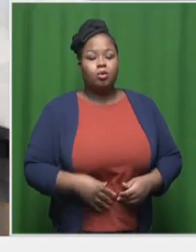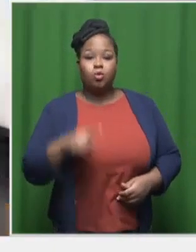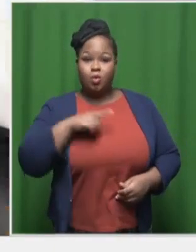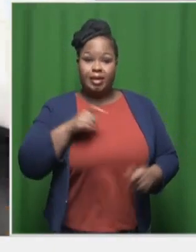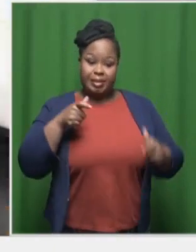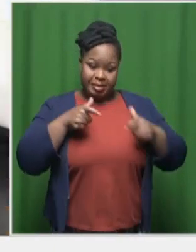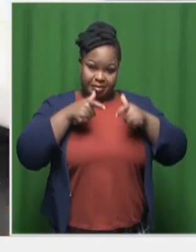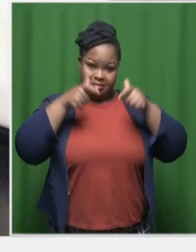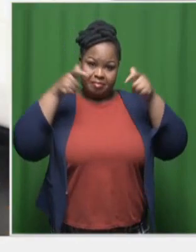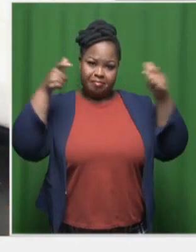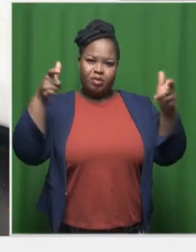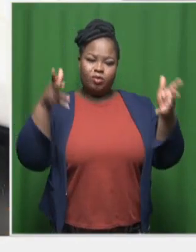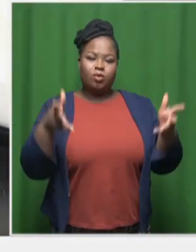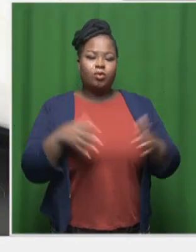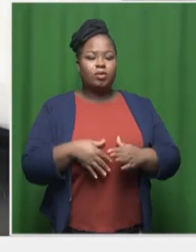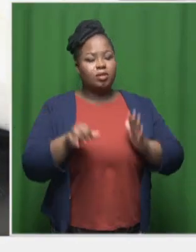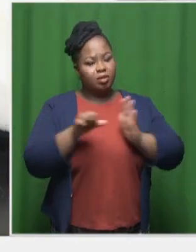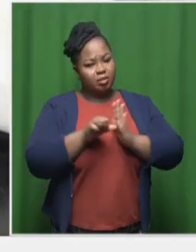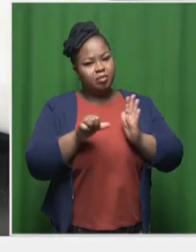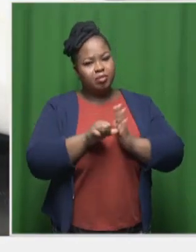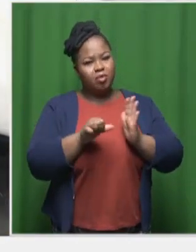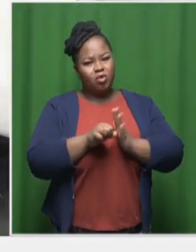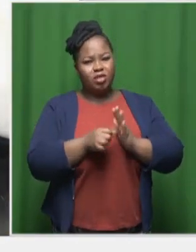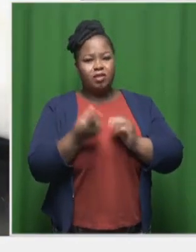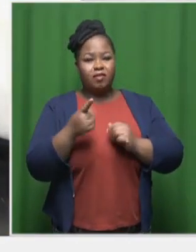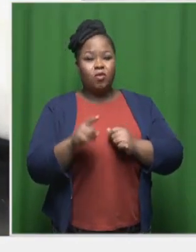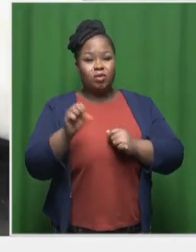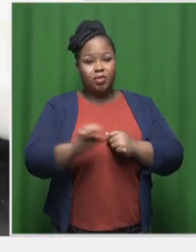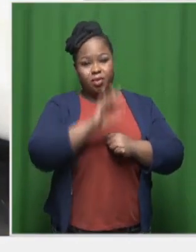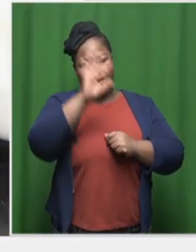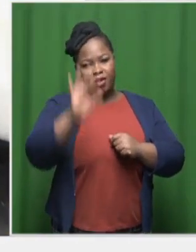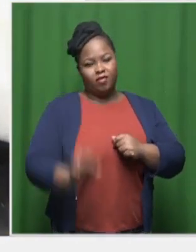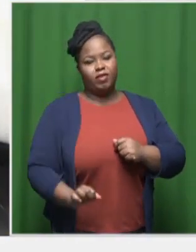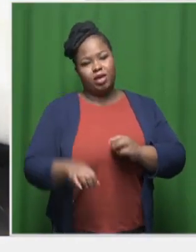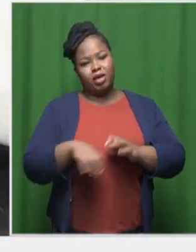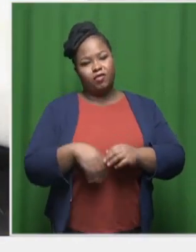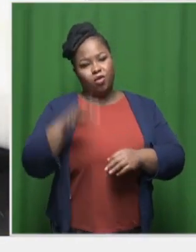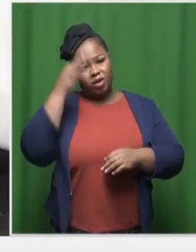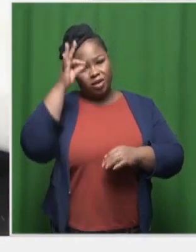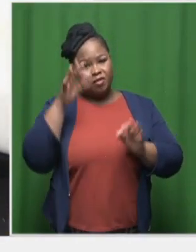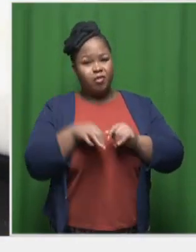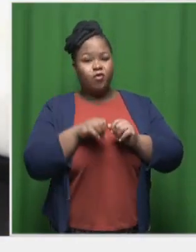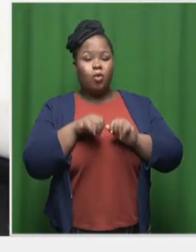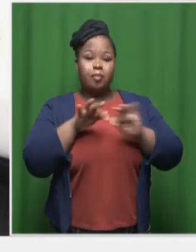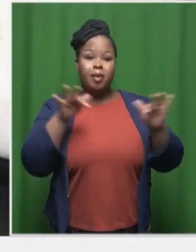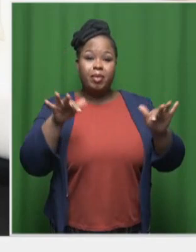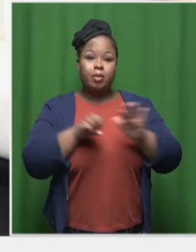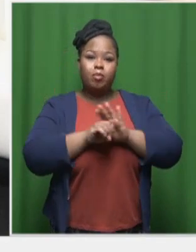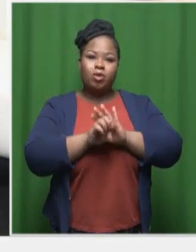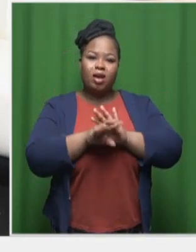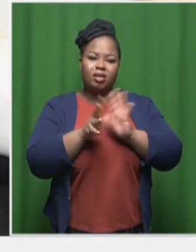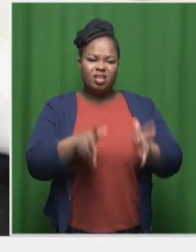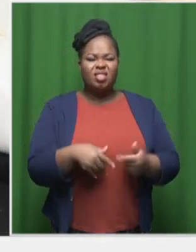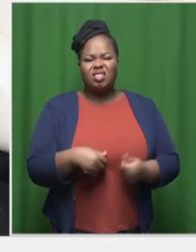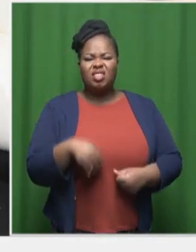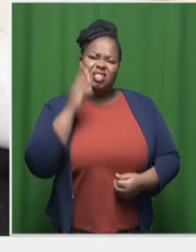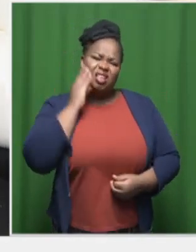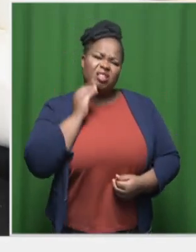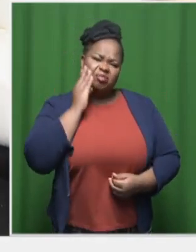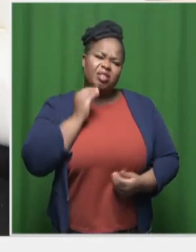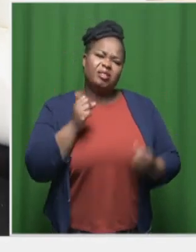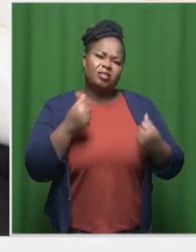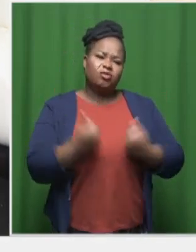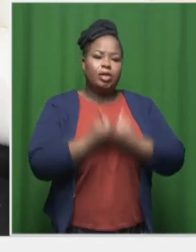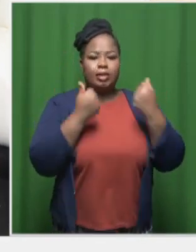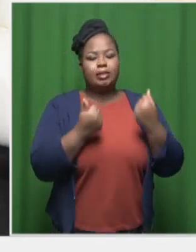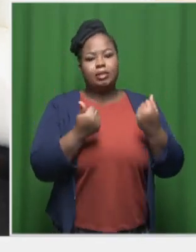that is so important to this country as the public broadcaster, those clashes are inevitable along the way. But I'm going to ask you,